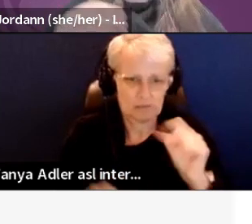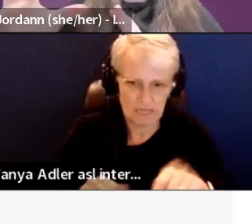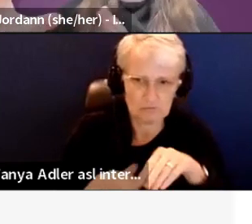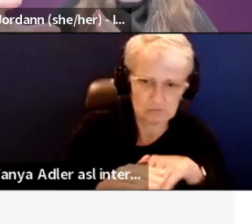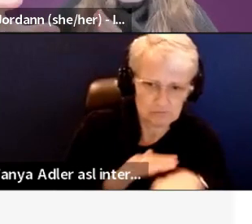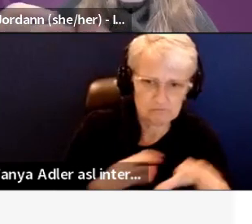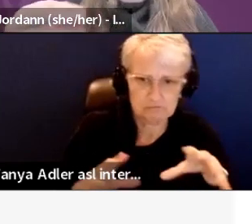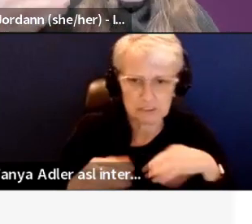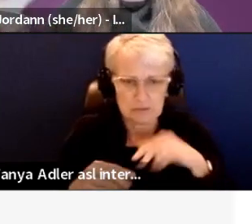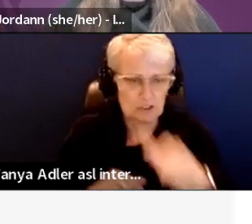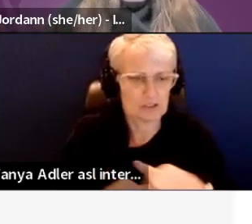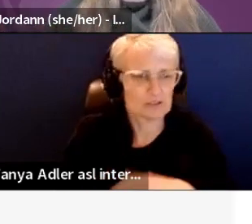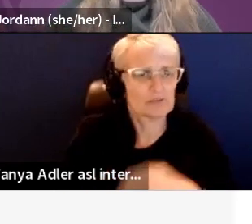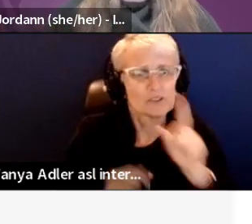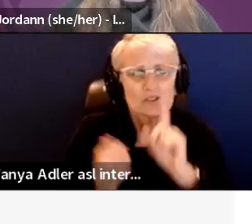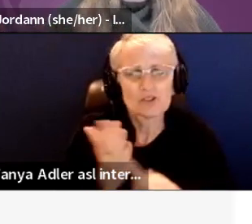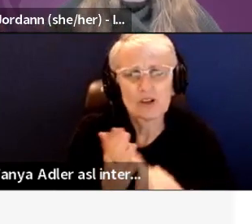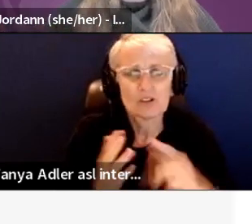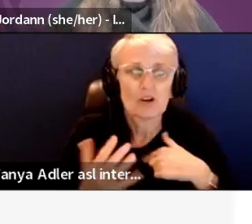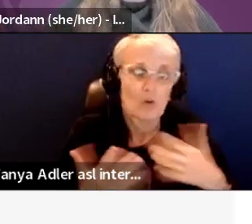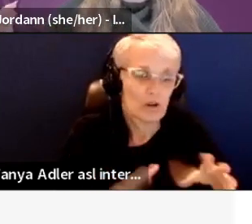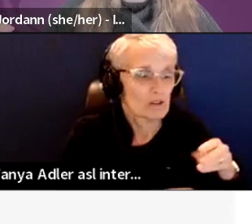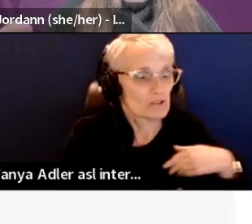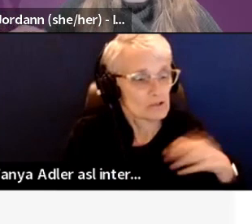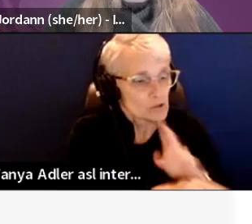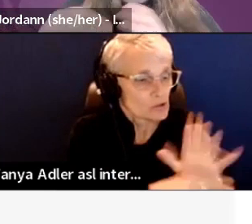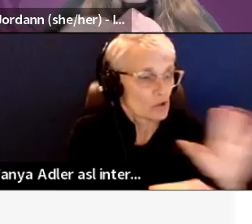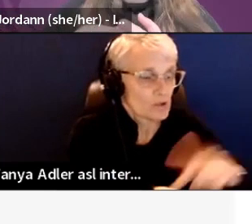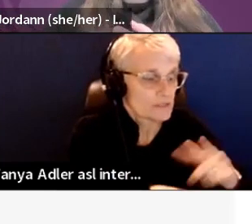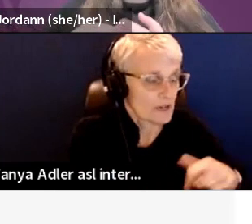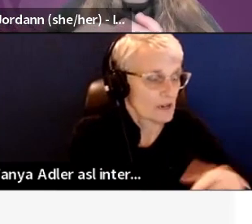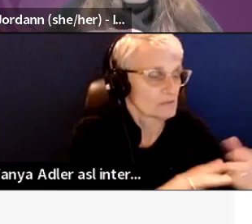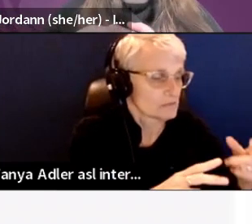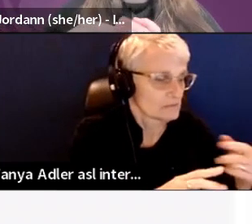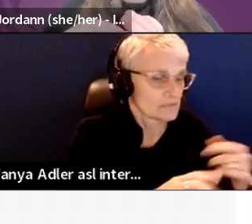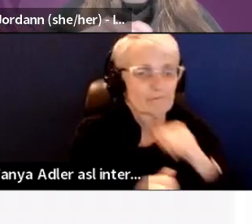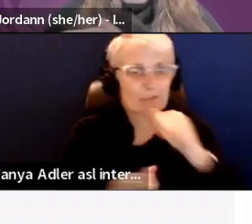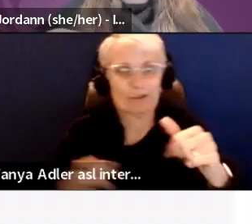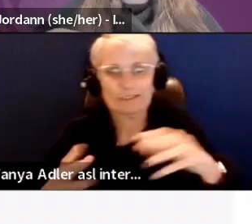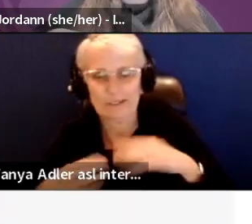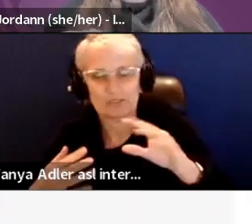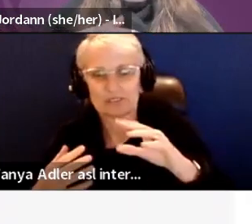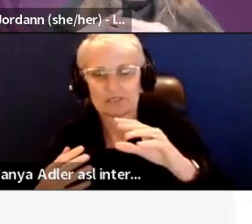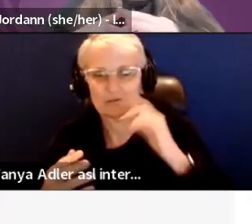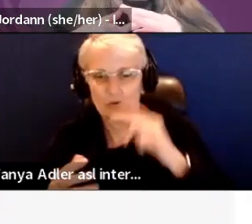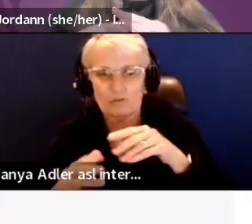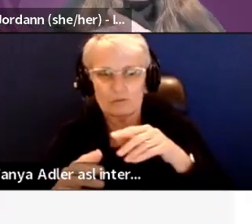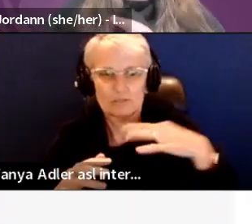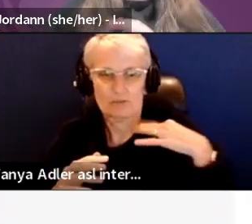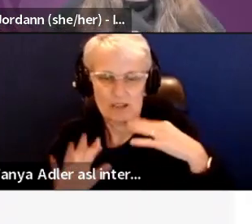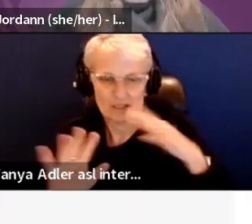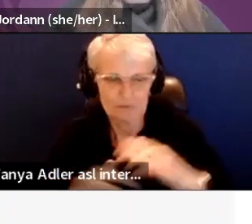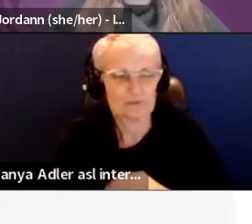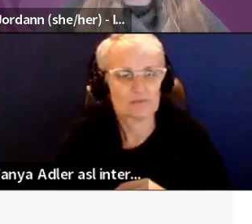check before you proceed and spend a lot of time on the application just to make sure that you are indeed eligible to apply. So